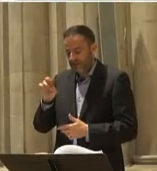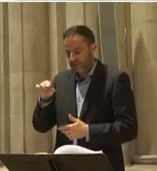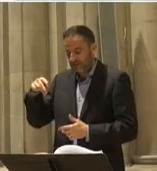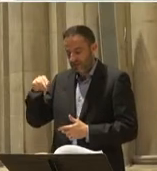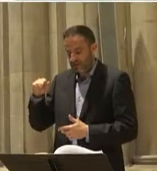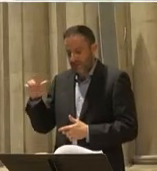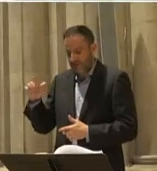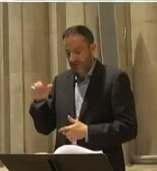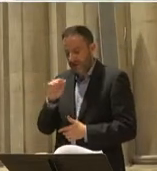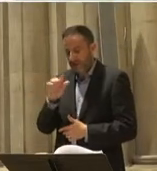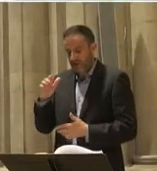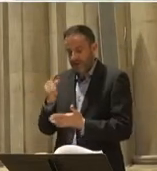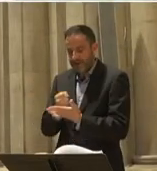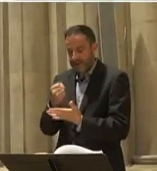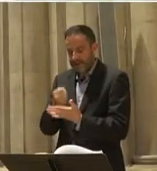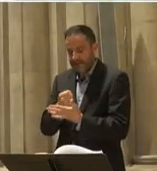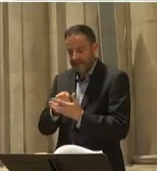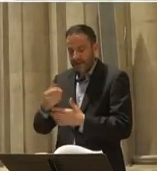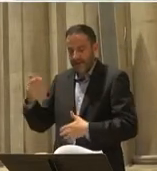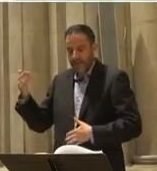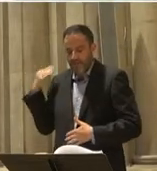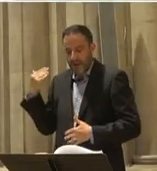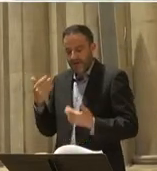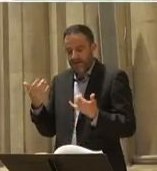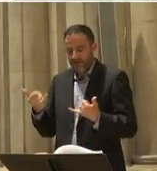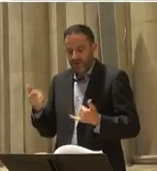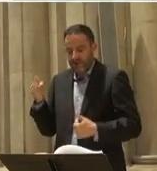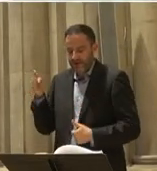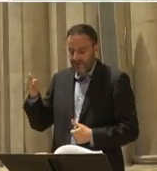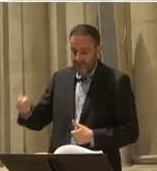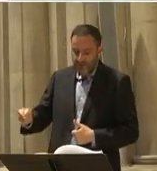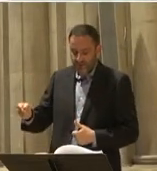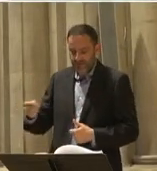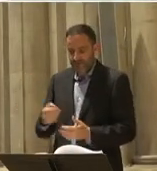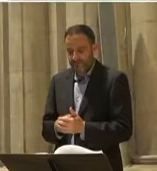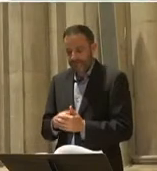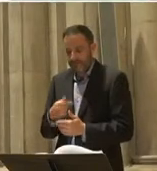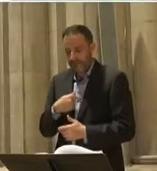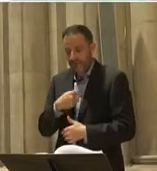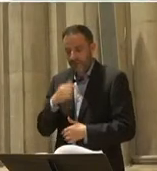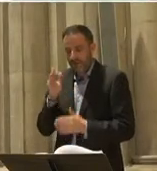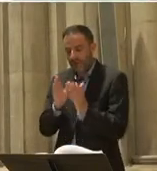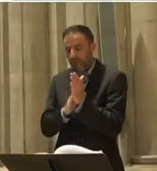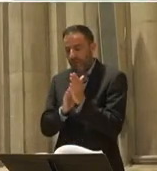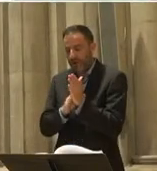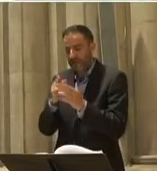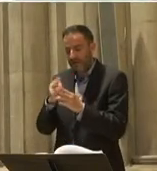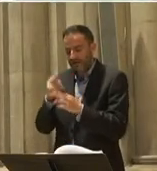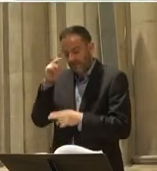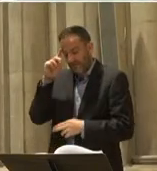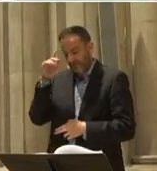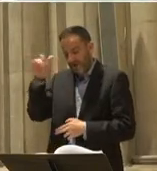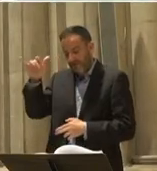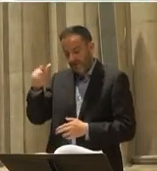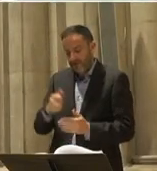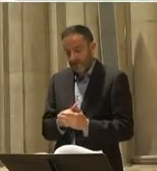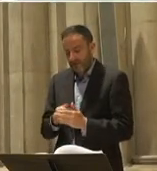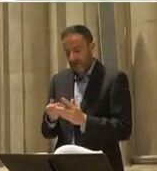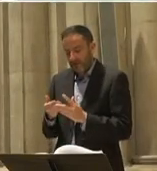and Paul, and all your saints, past, present, and yet to come, we may praise your name